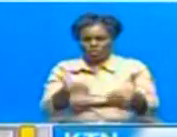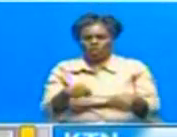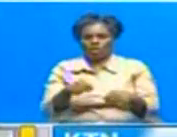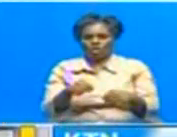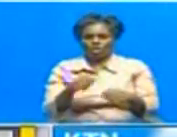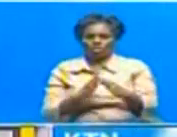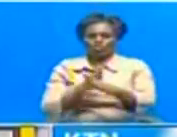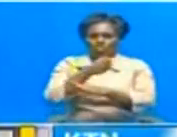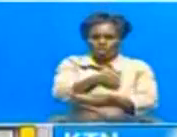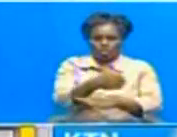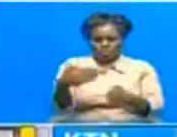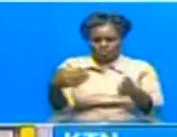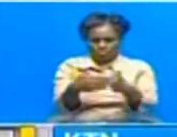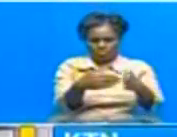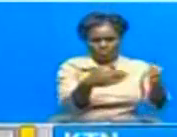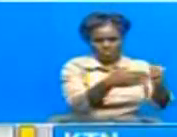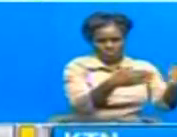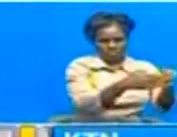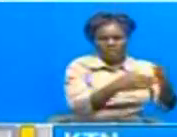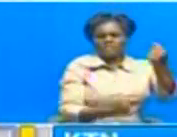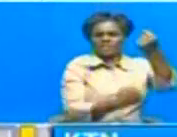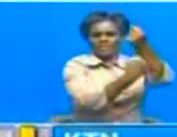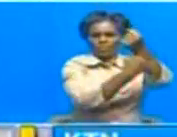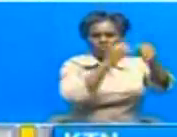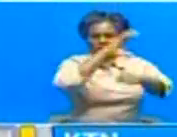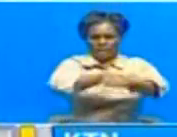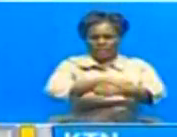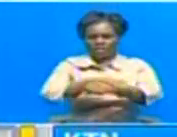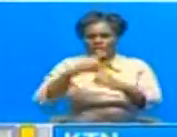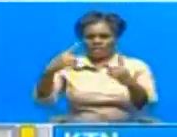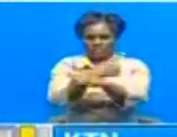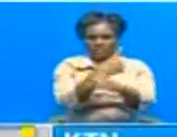this barrier and get support from some other communities. Yeah.